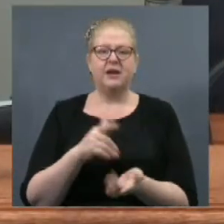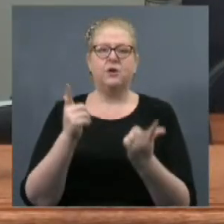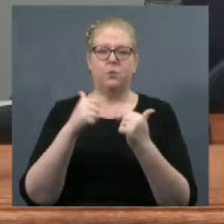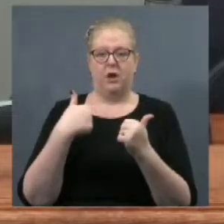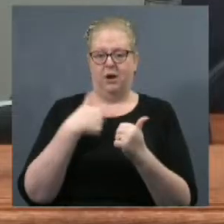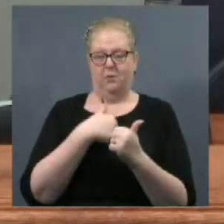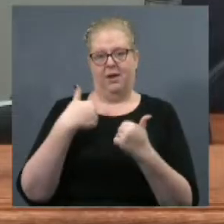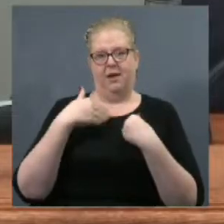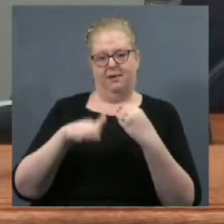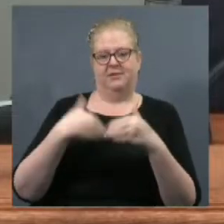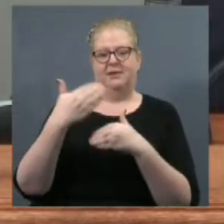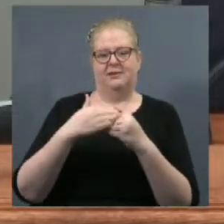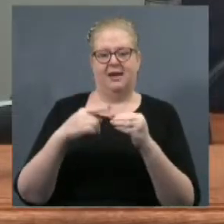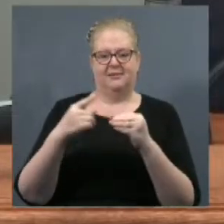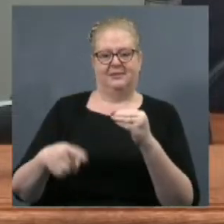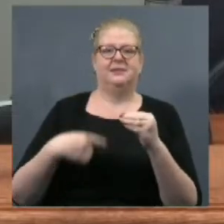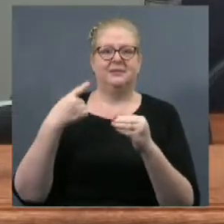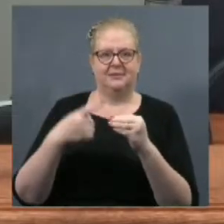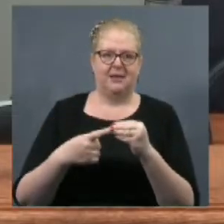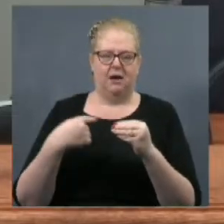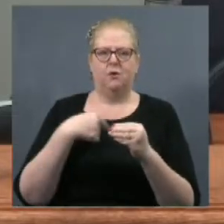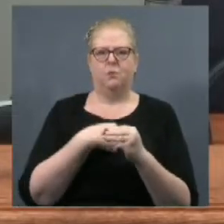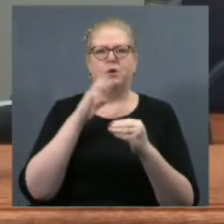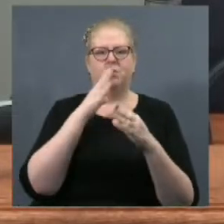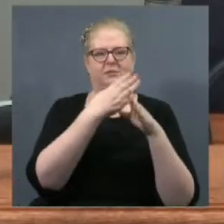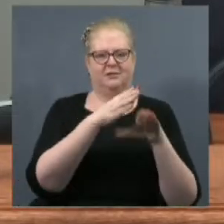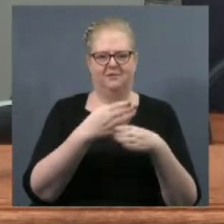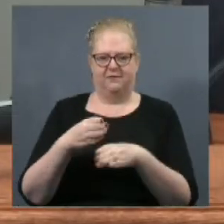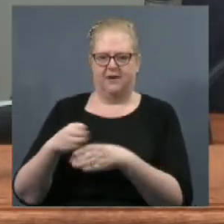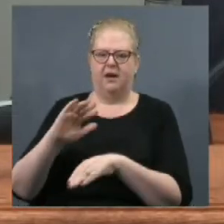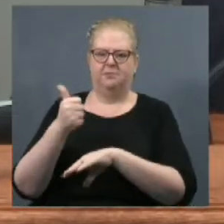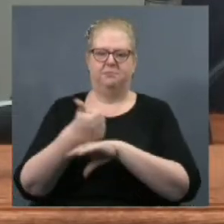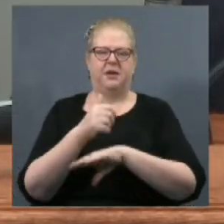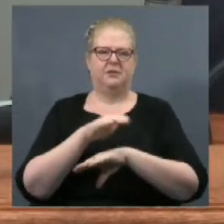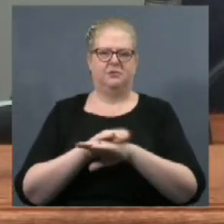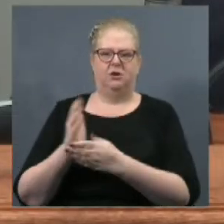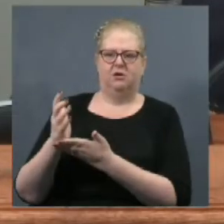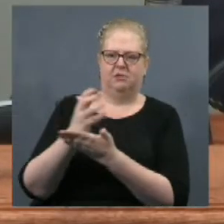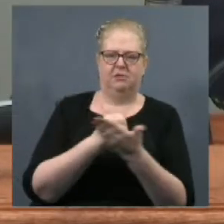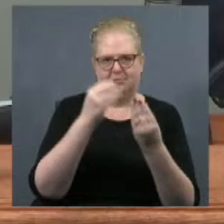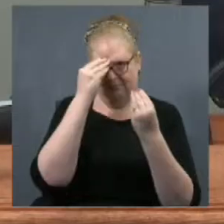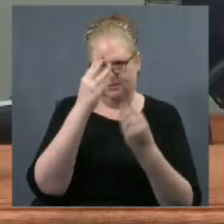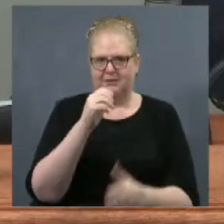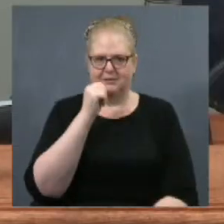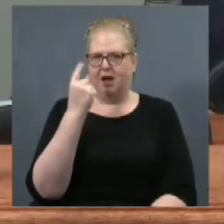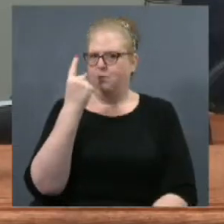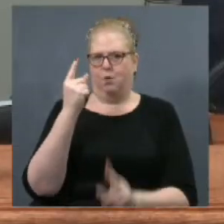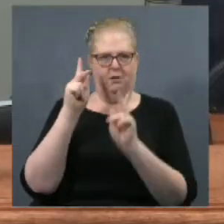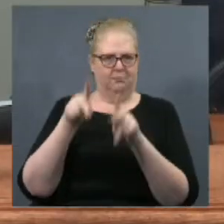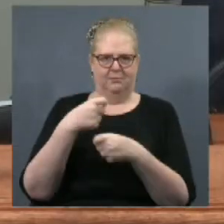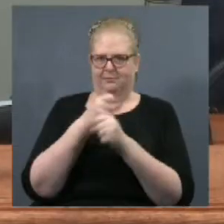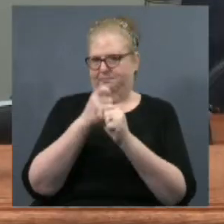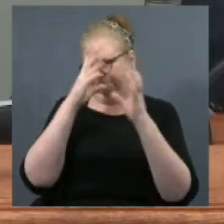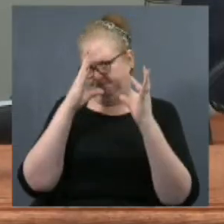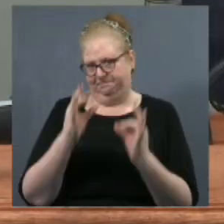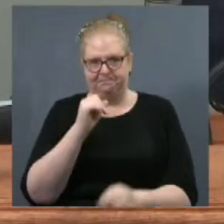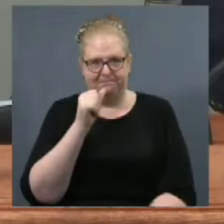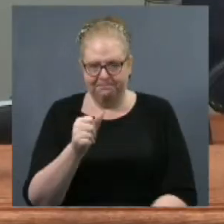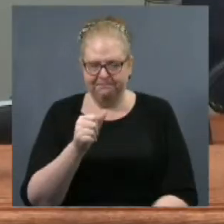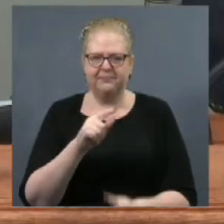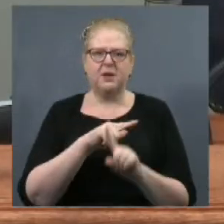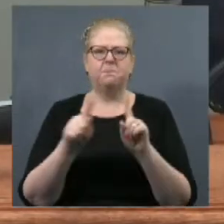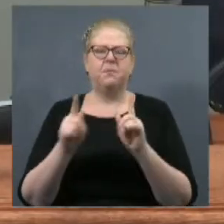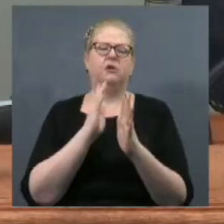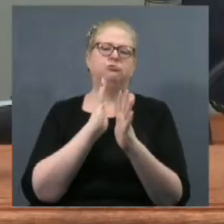are dividing based off of the data. It's not any one person making a selection. It's based off of the traffic flow, the amount of dollars that we